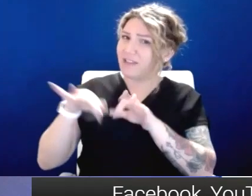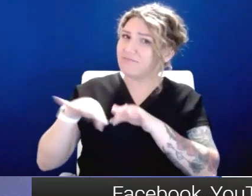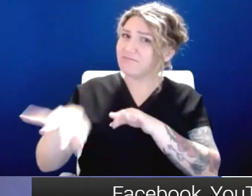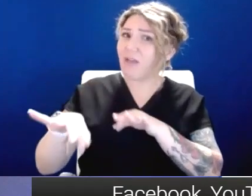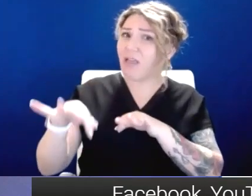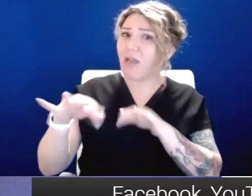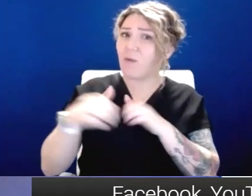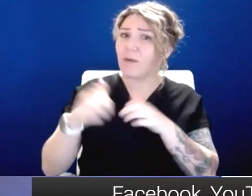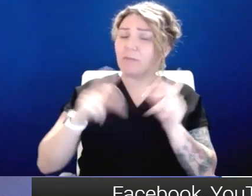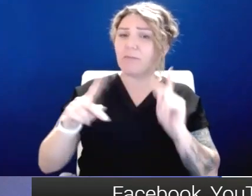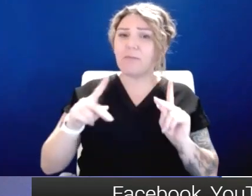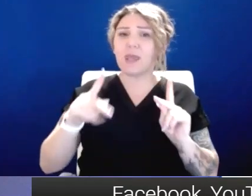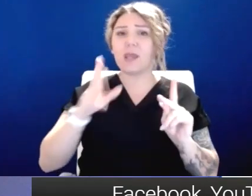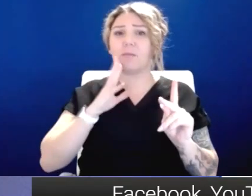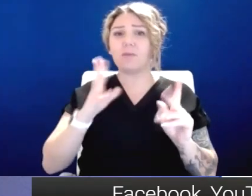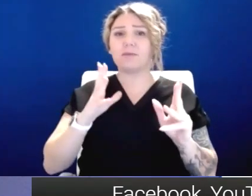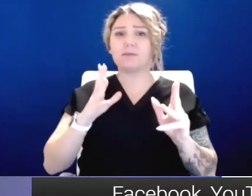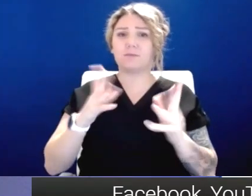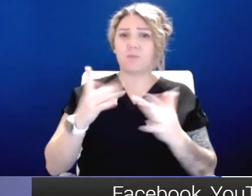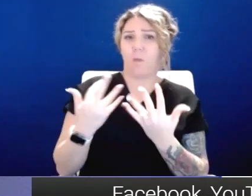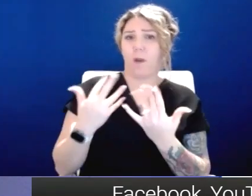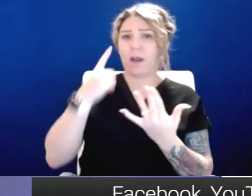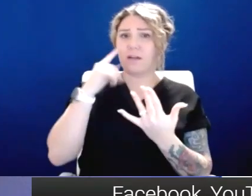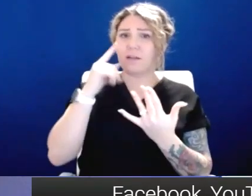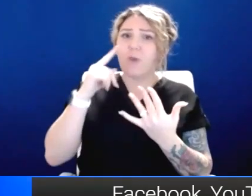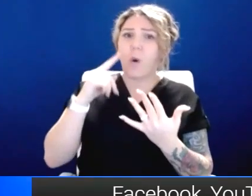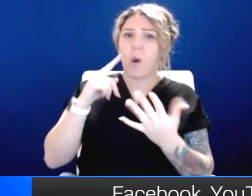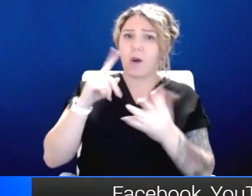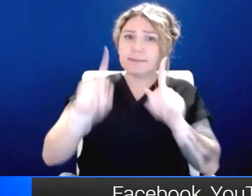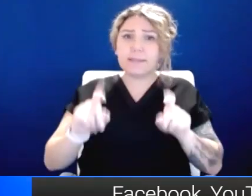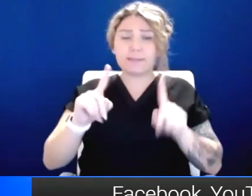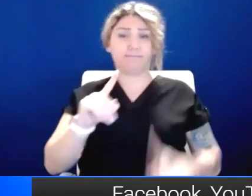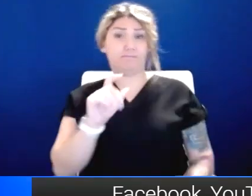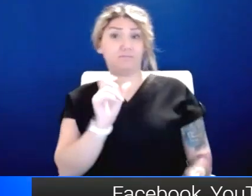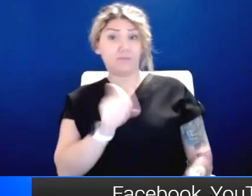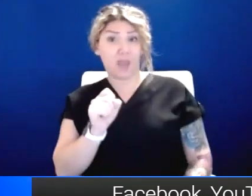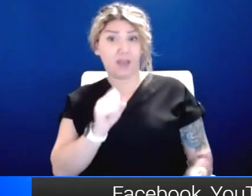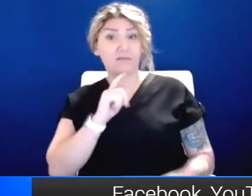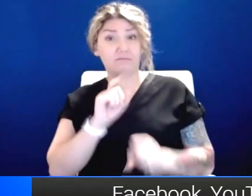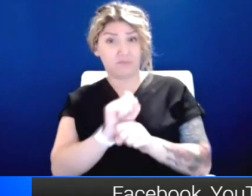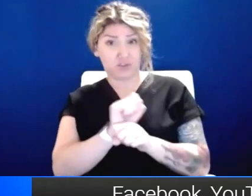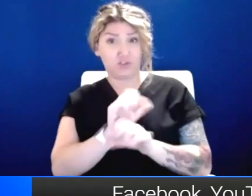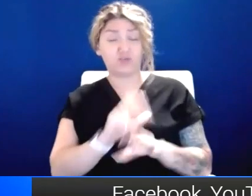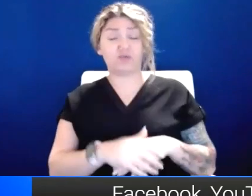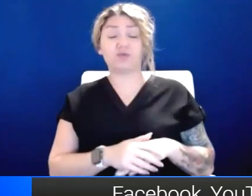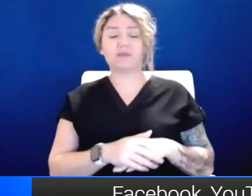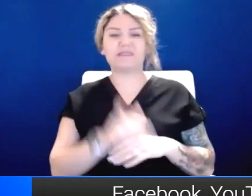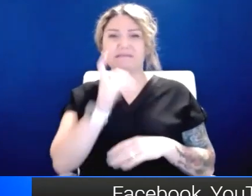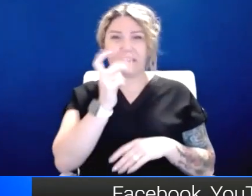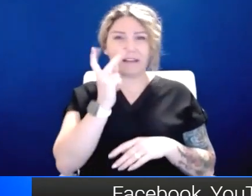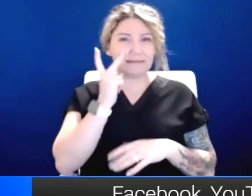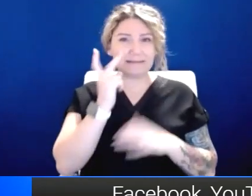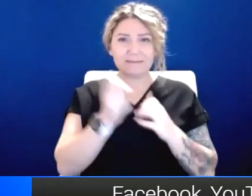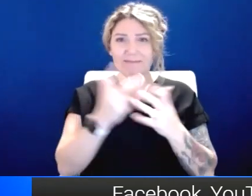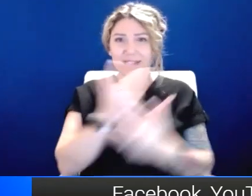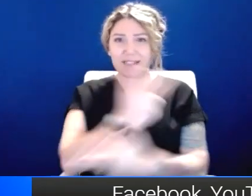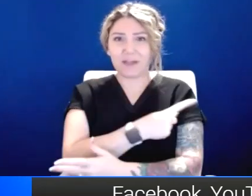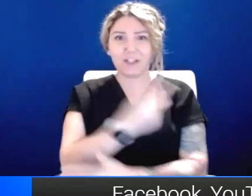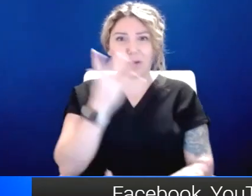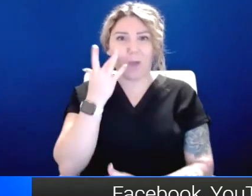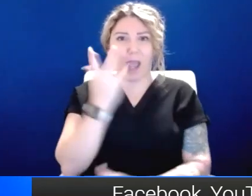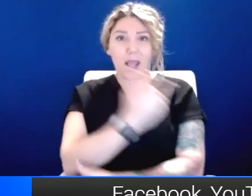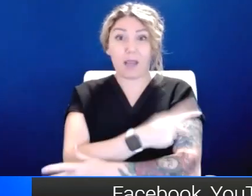off getting checked out? Did you Yes, see any of that? definitely. Yeah. We were not seeing as many patients because patients didn't want to come